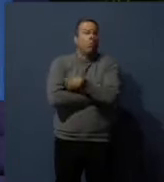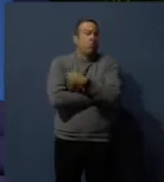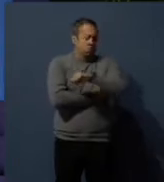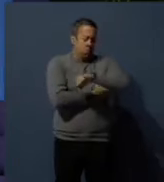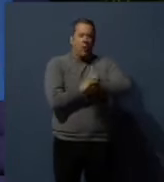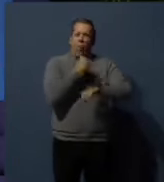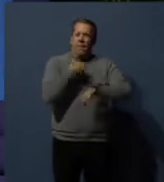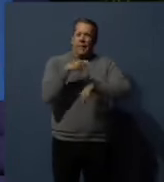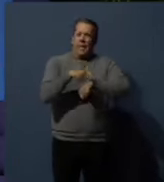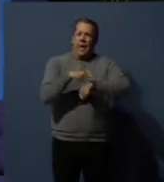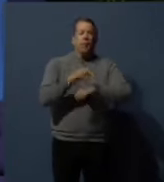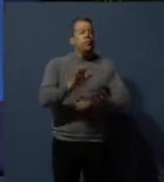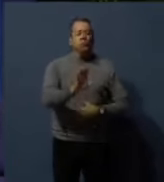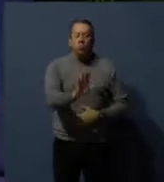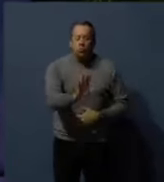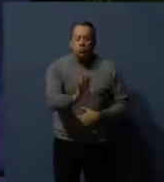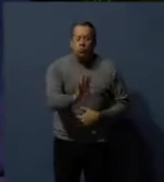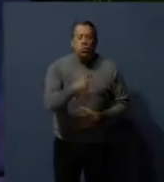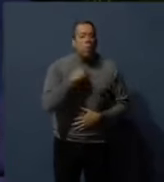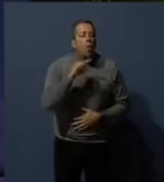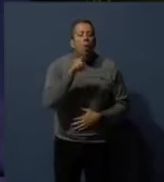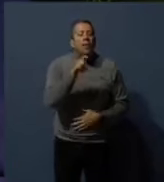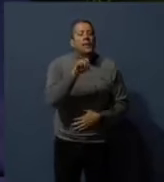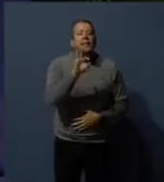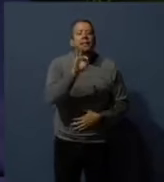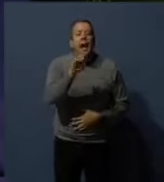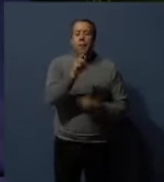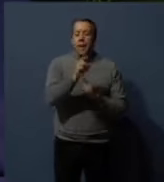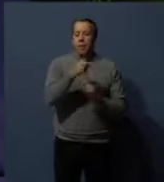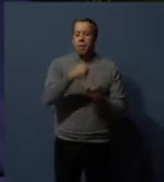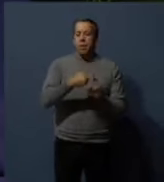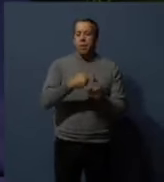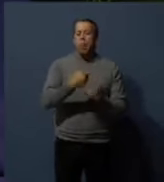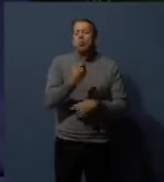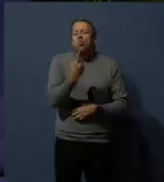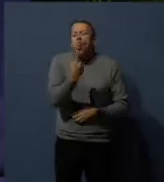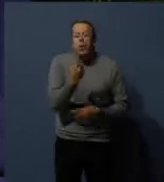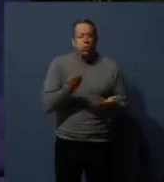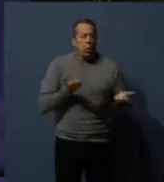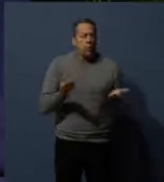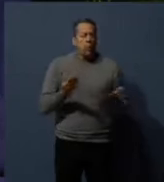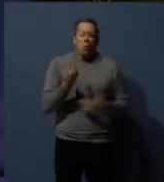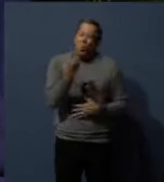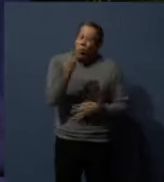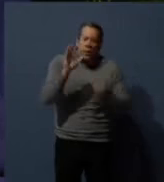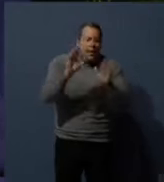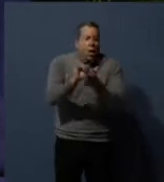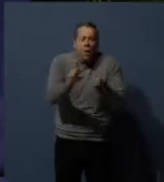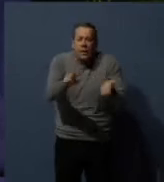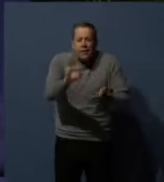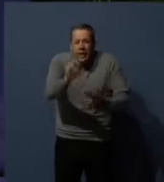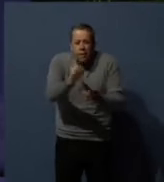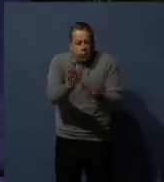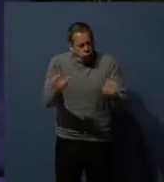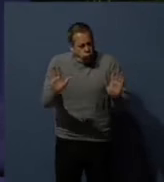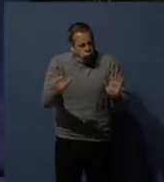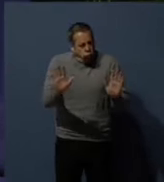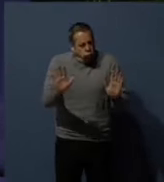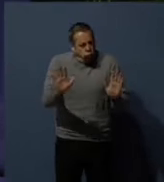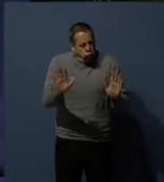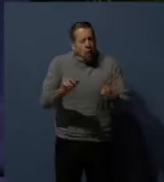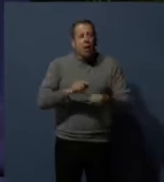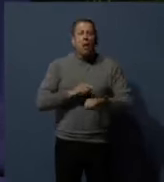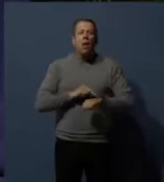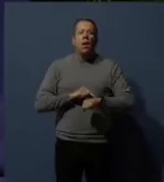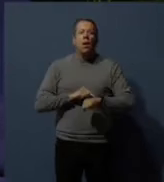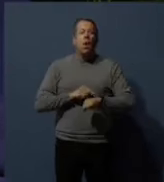we're looking for is for you to serve 90 minutes a month. Just one service, one Sunday, every single month. You might